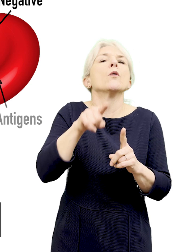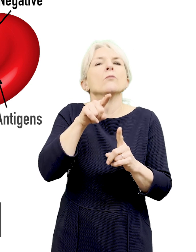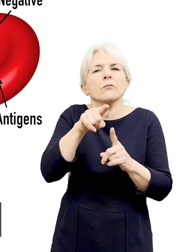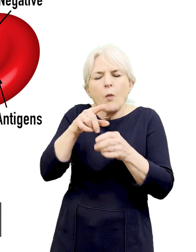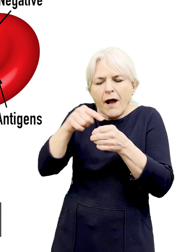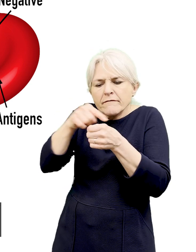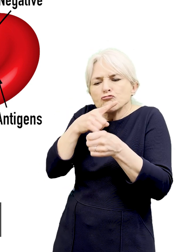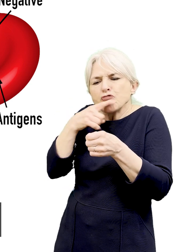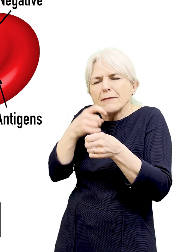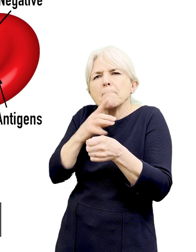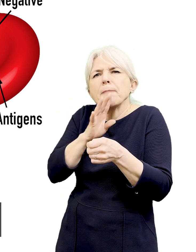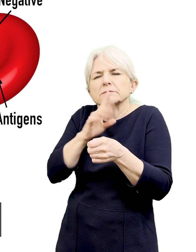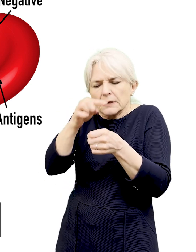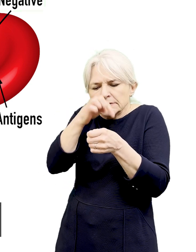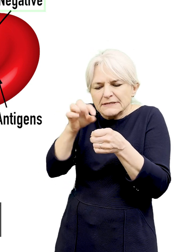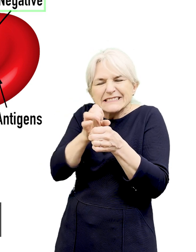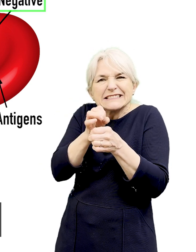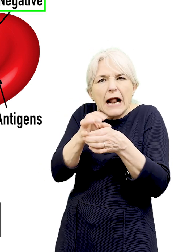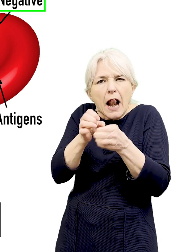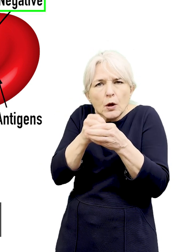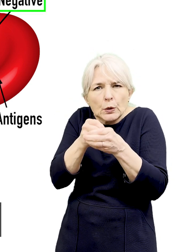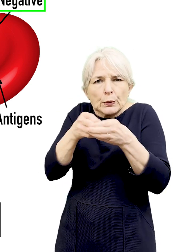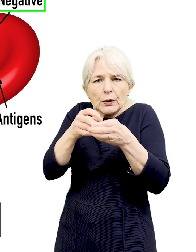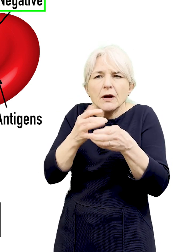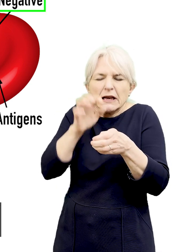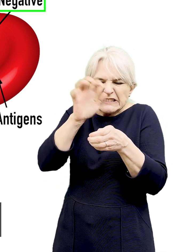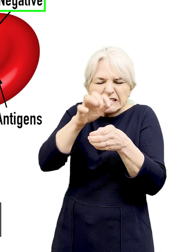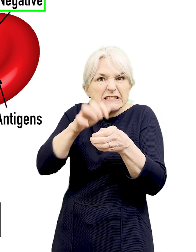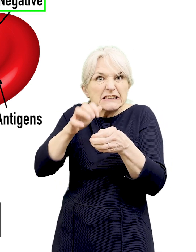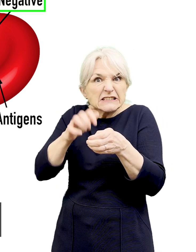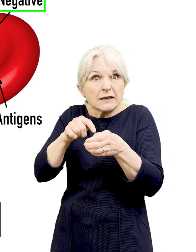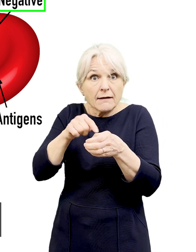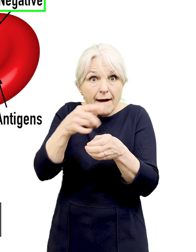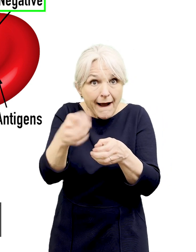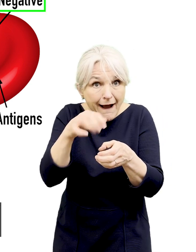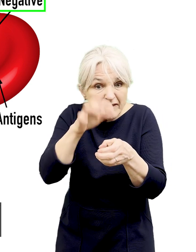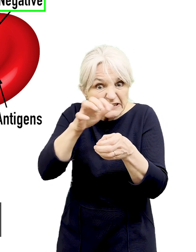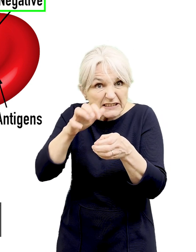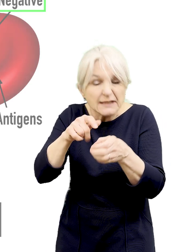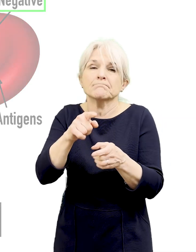Rh antigens on the surface of your red blood cells, you will be D negative.